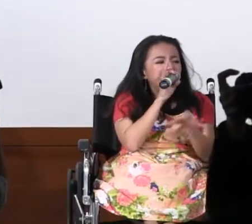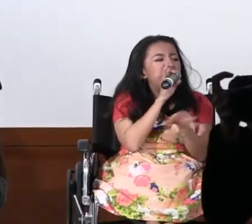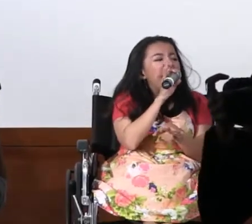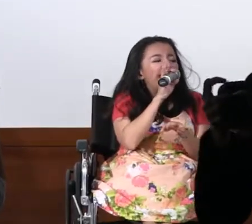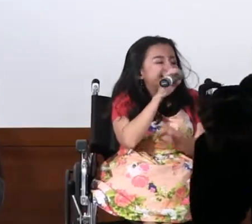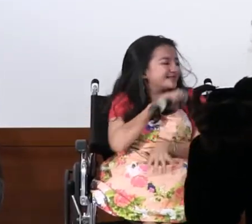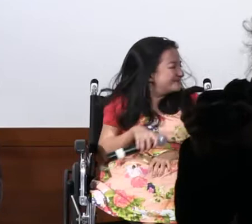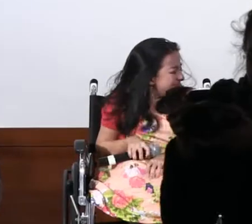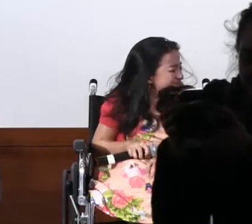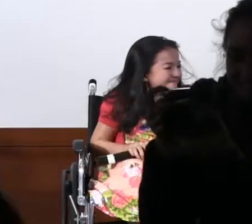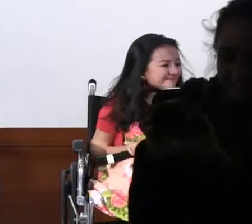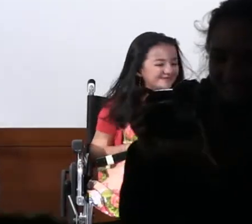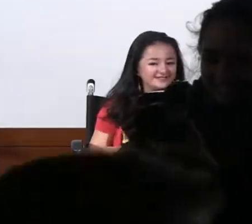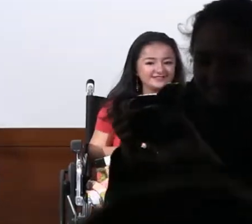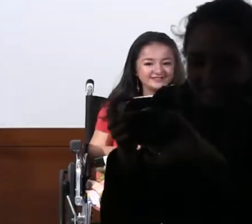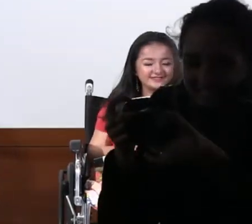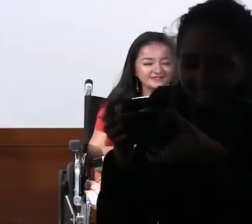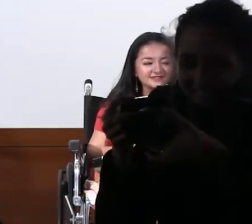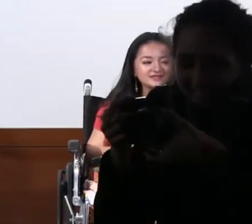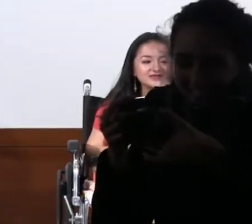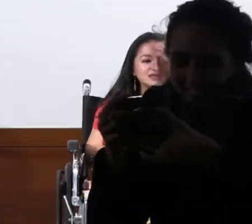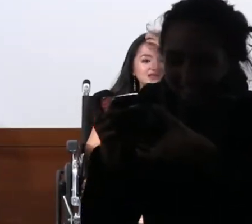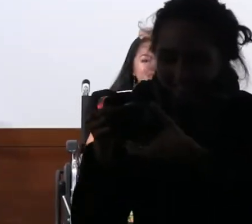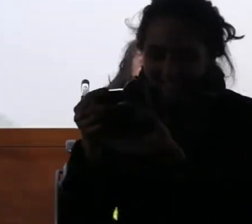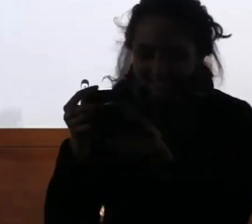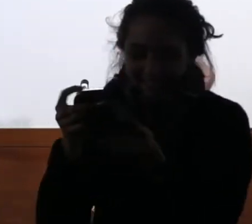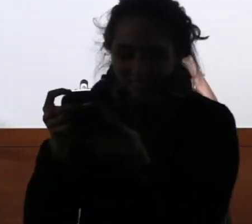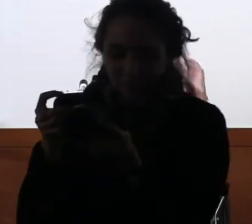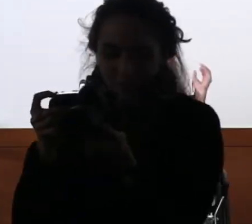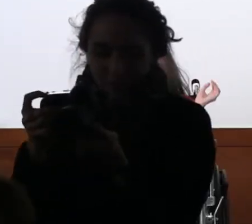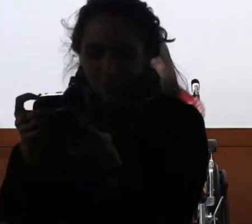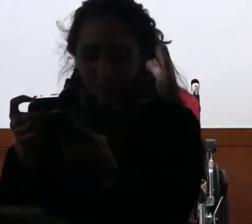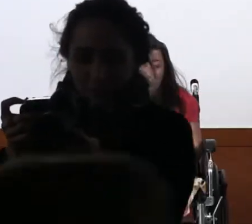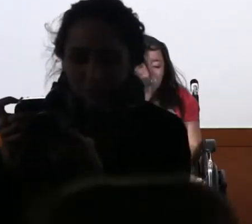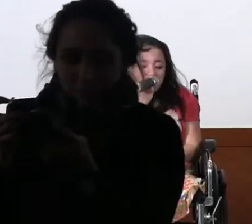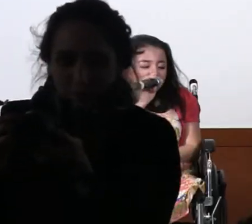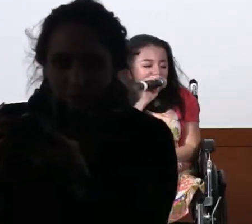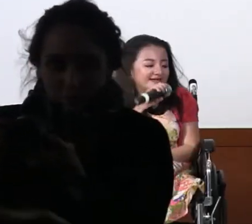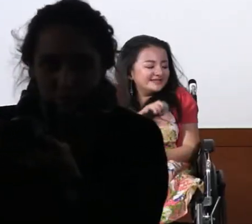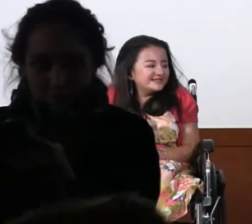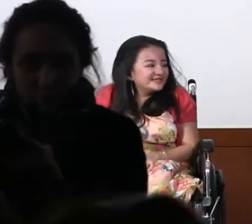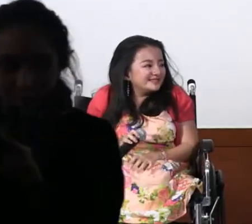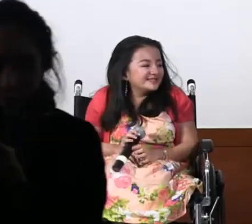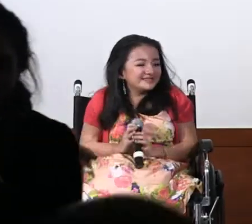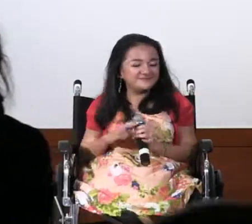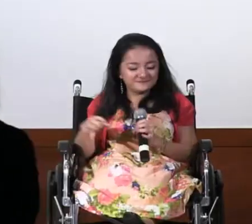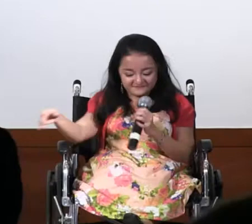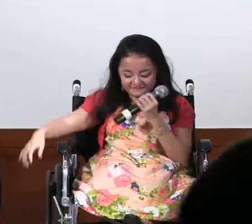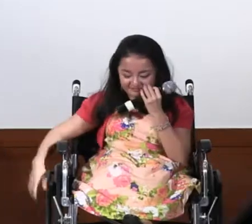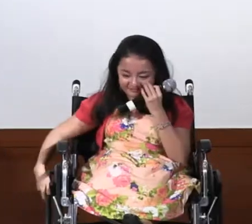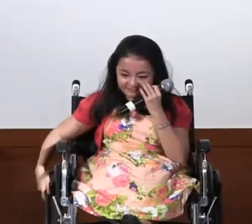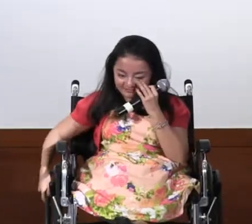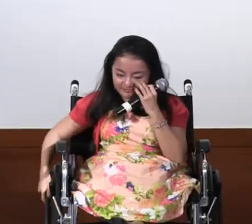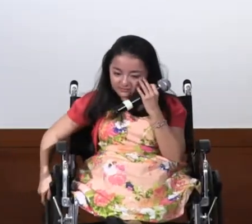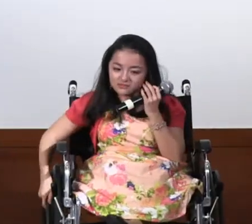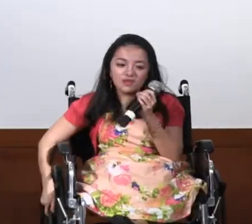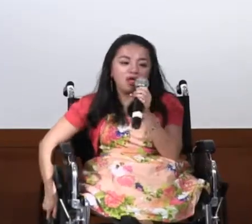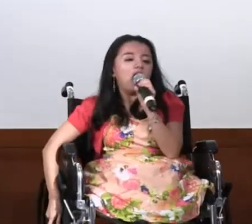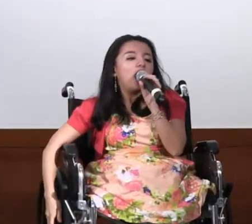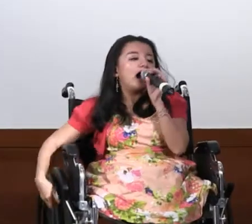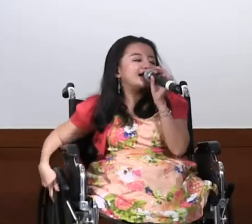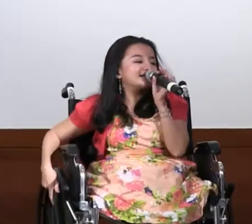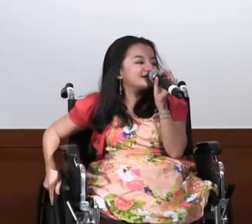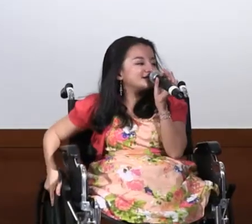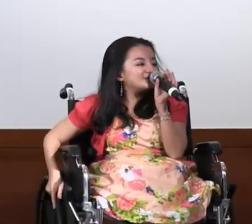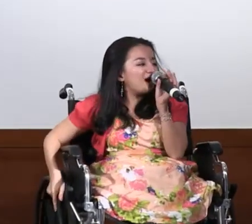I like the bass. Turn it up, turn it up, turn it up. I like the boom. Turn it up, turn it up, turn